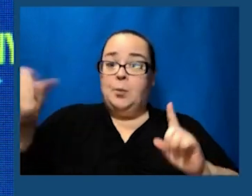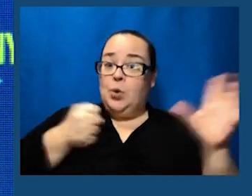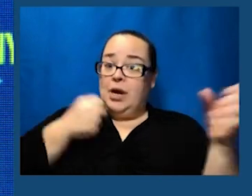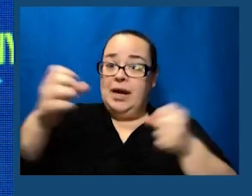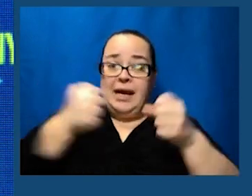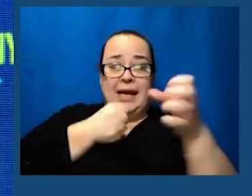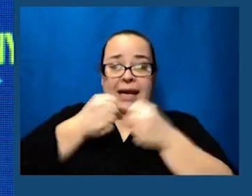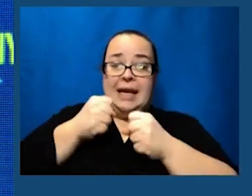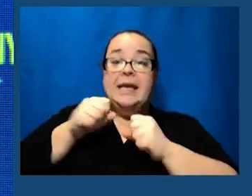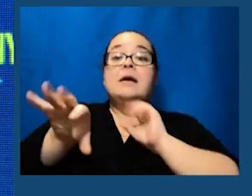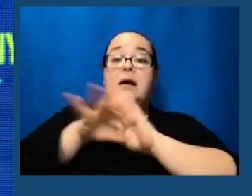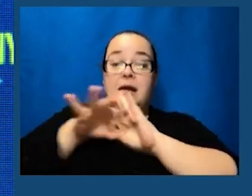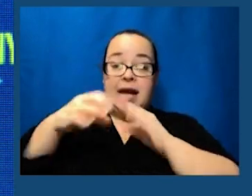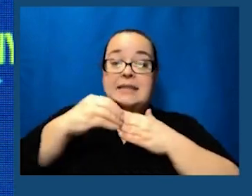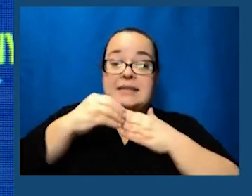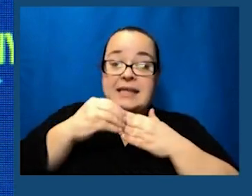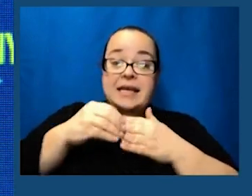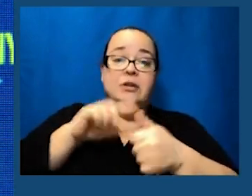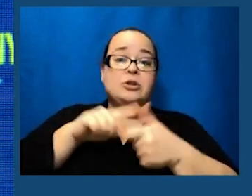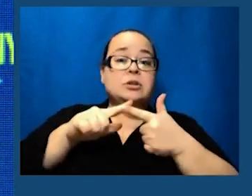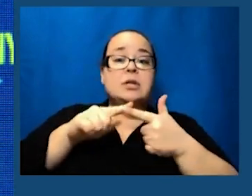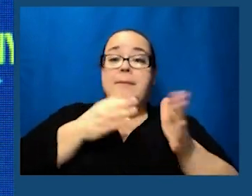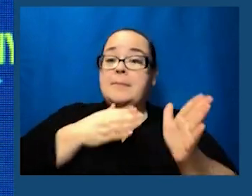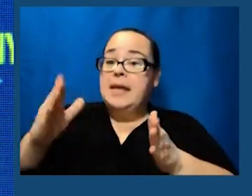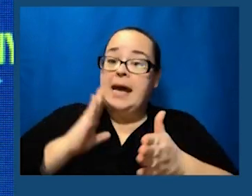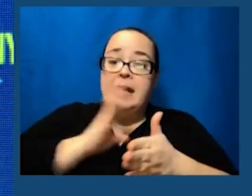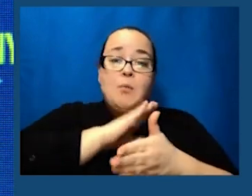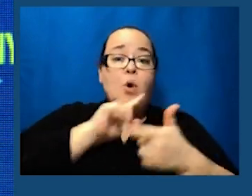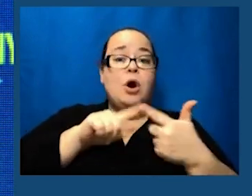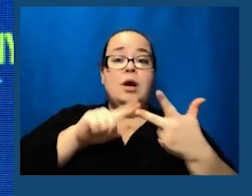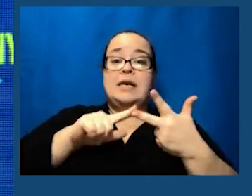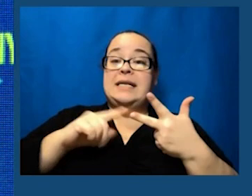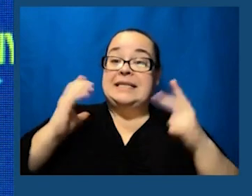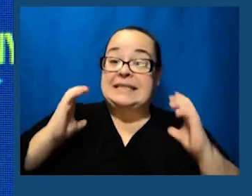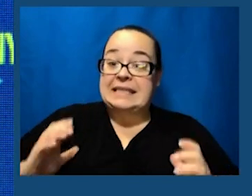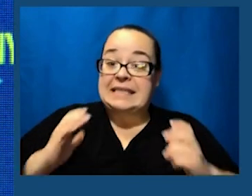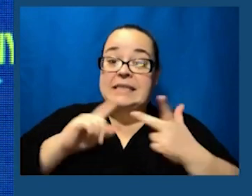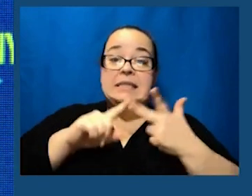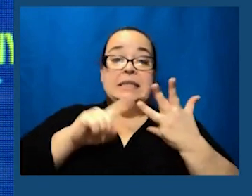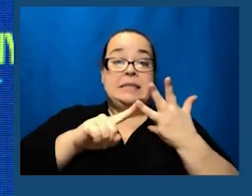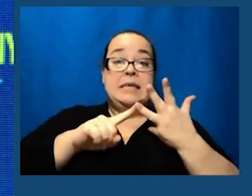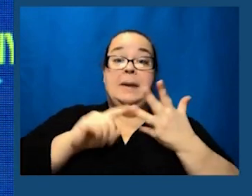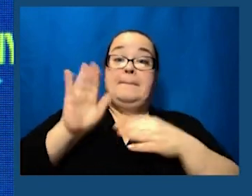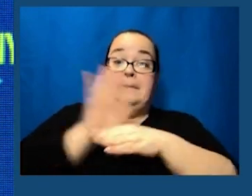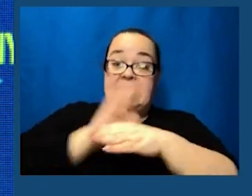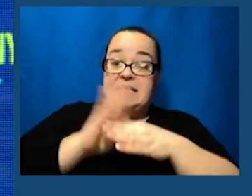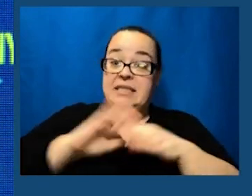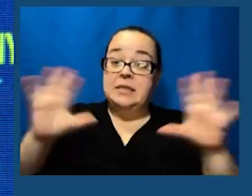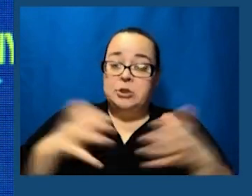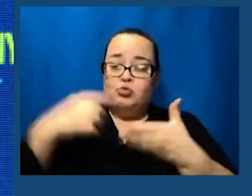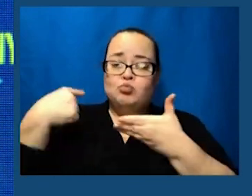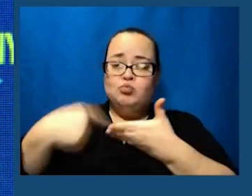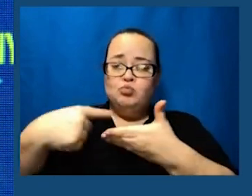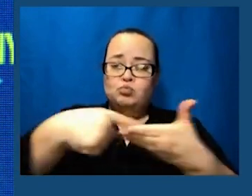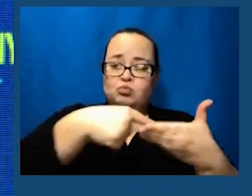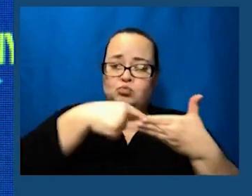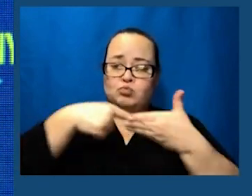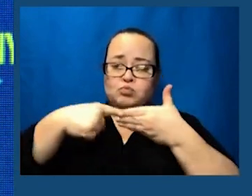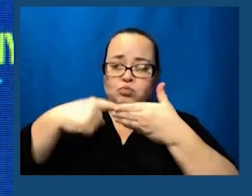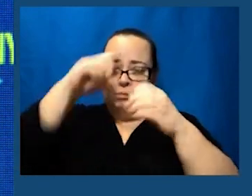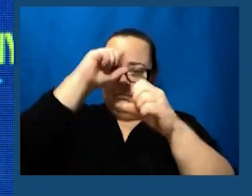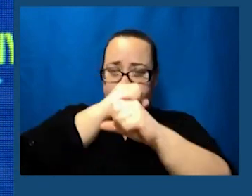and the citizens and the businesses and put all together and come up with a vision that they come up with, not